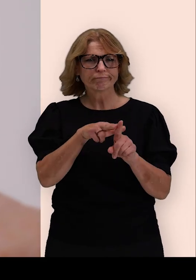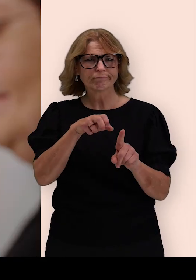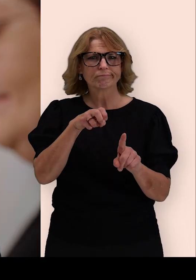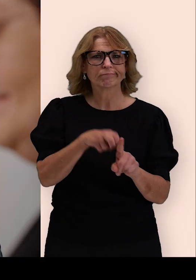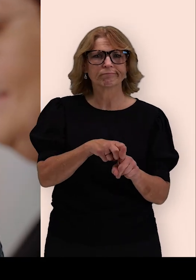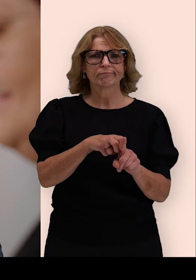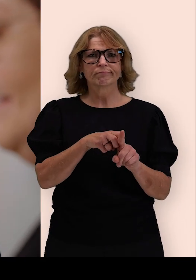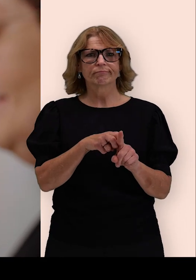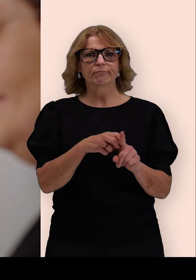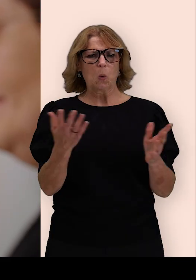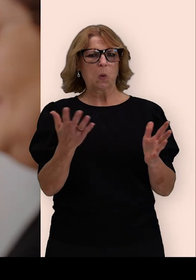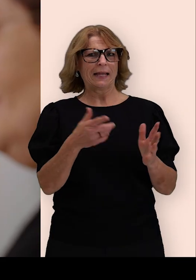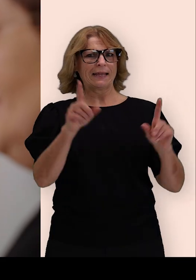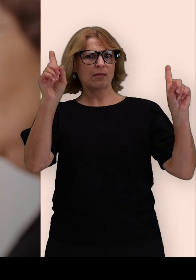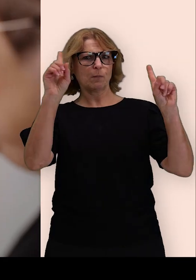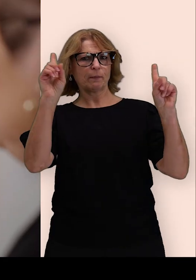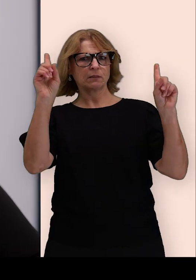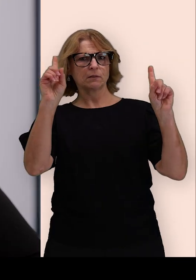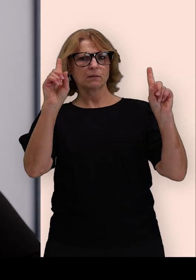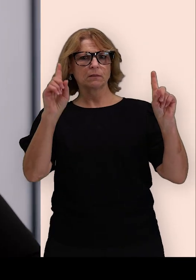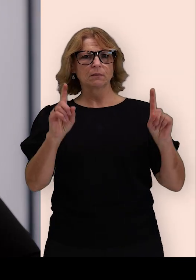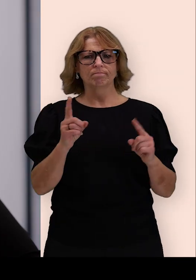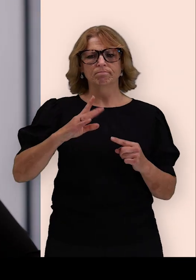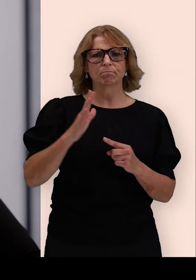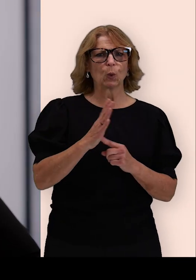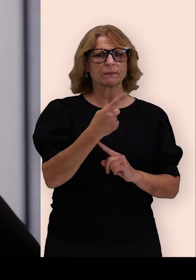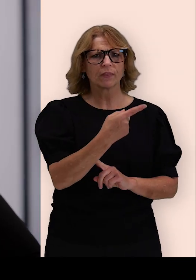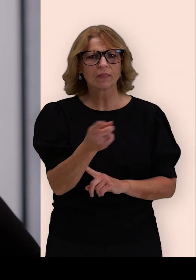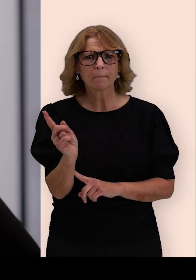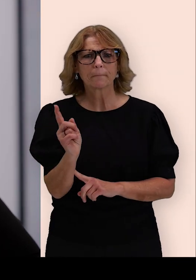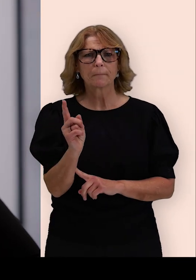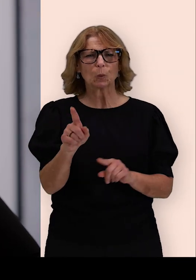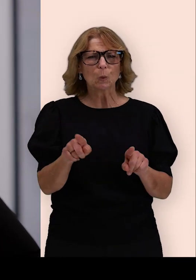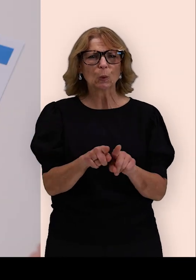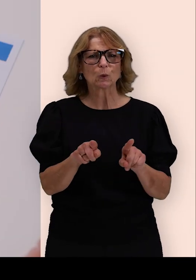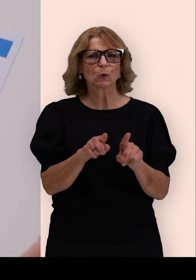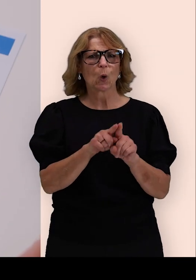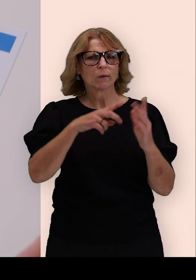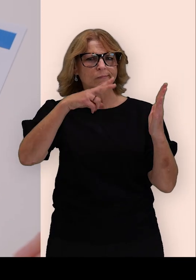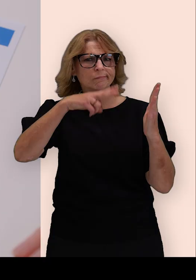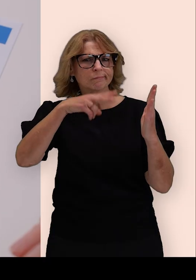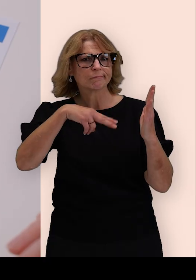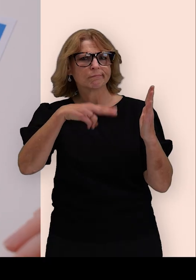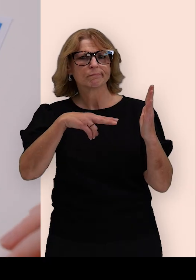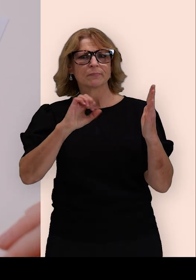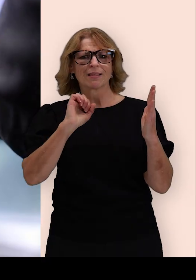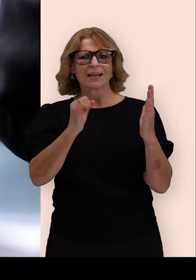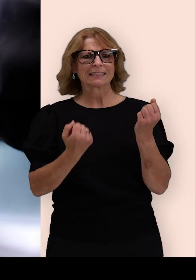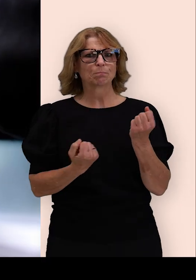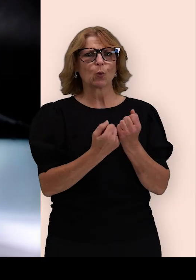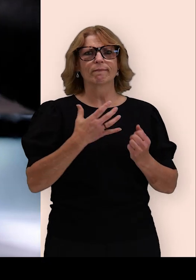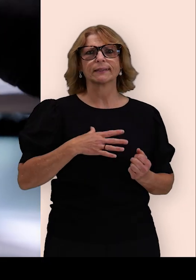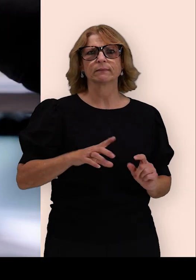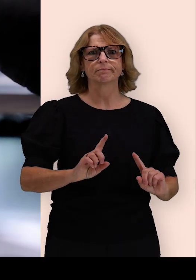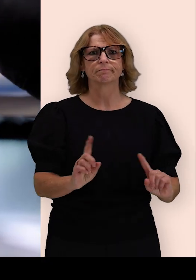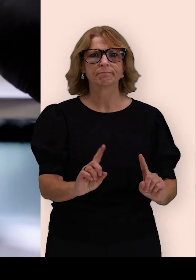to identify where they're at the moment, what's important to them, but also looking at what their